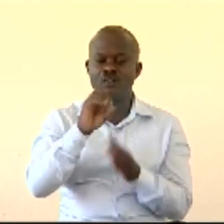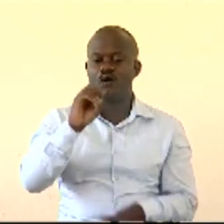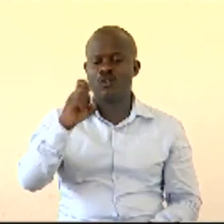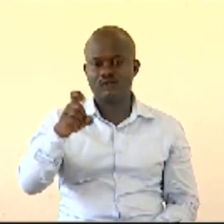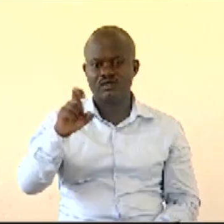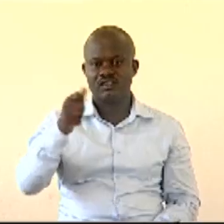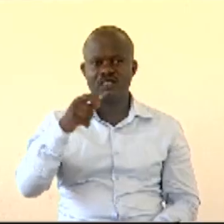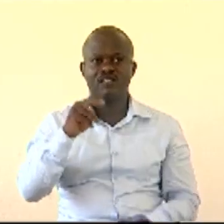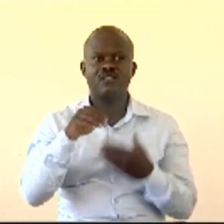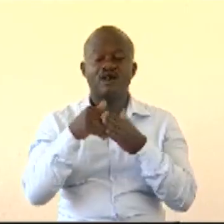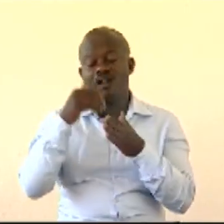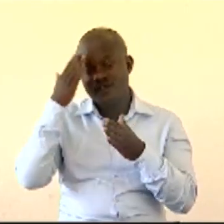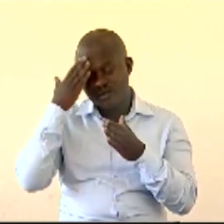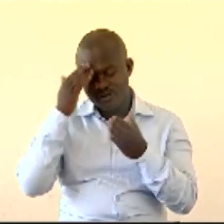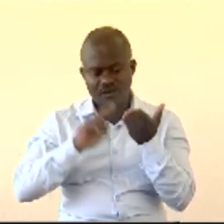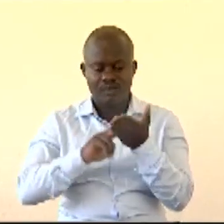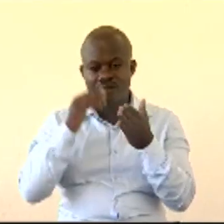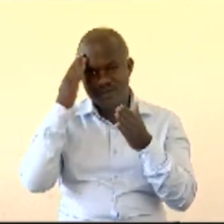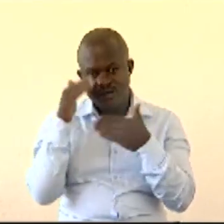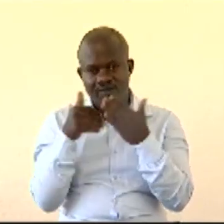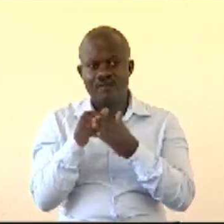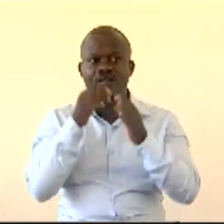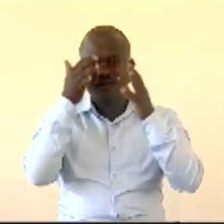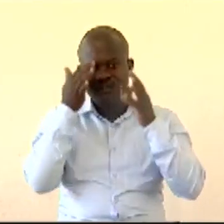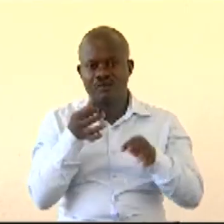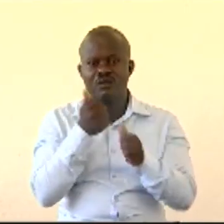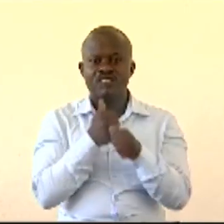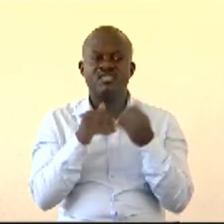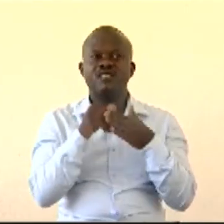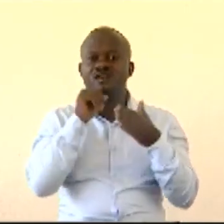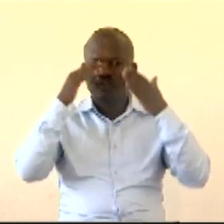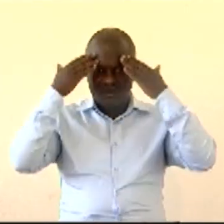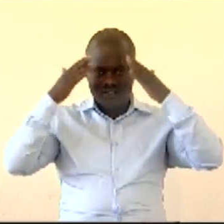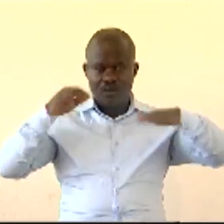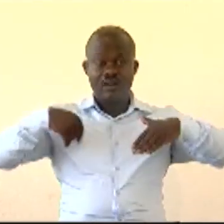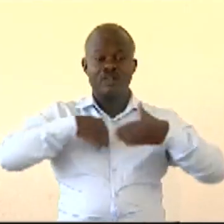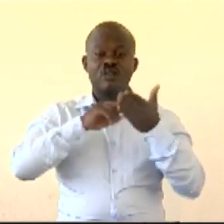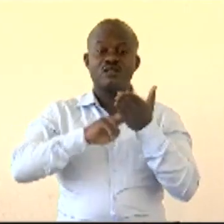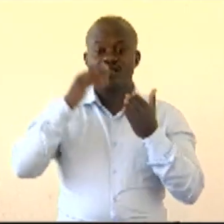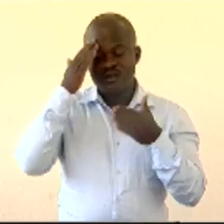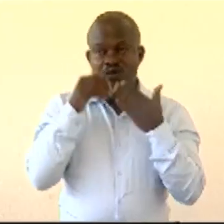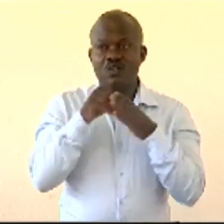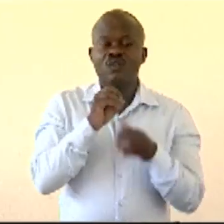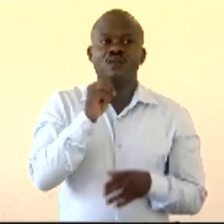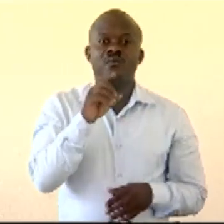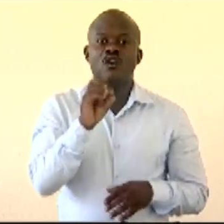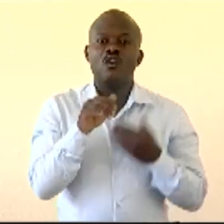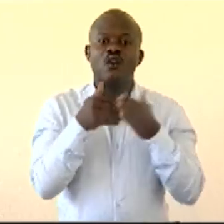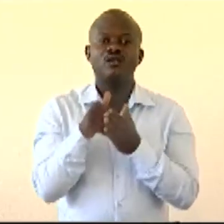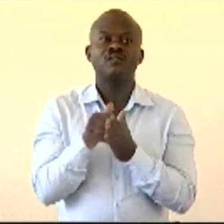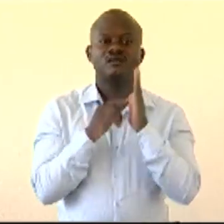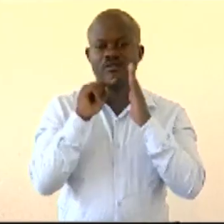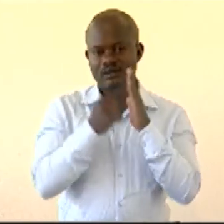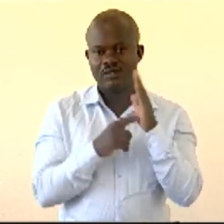you can use the known masses to determine the masses which are unknown. You can use the known number of moles to determine